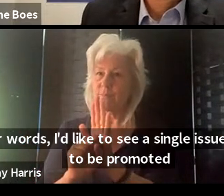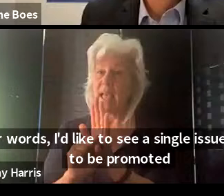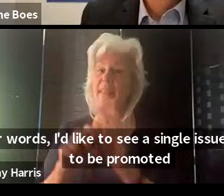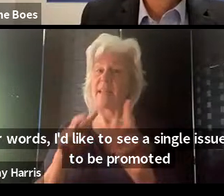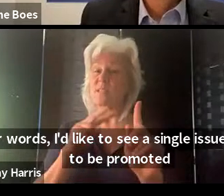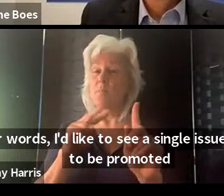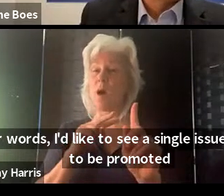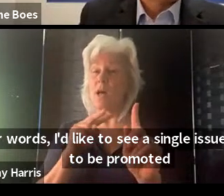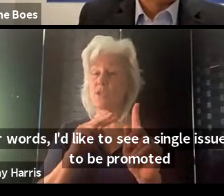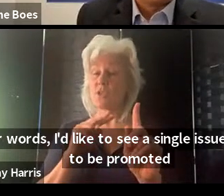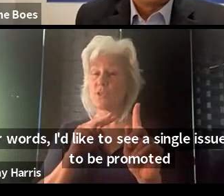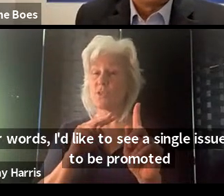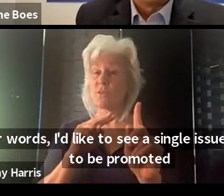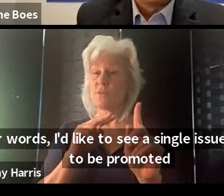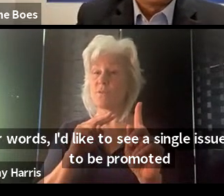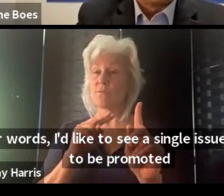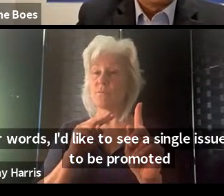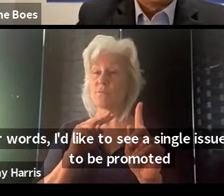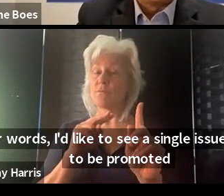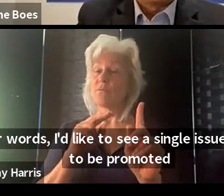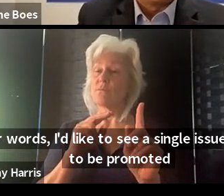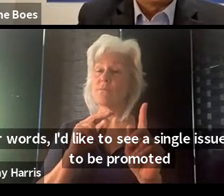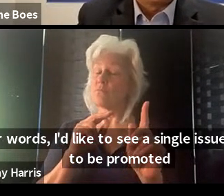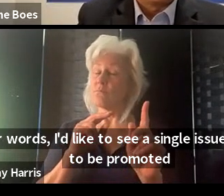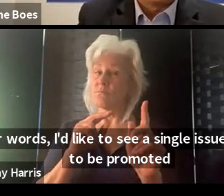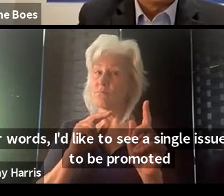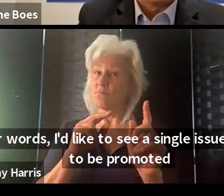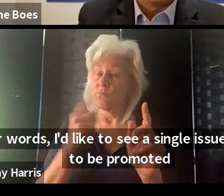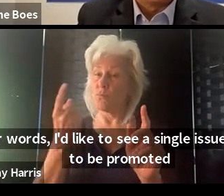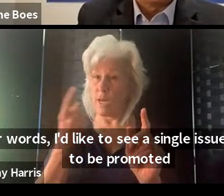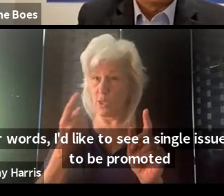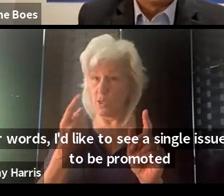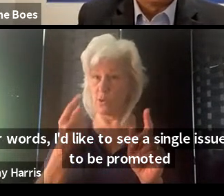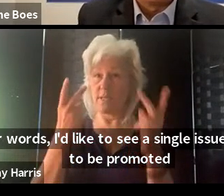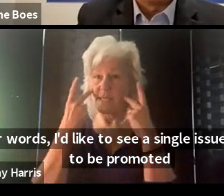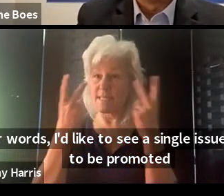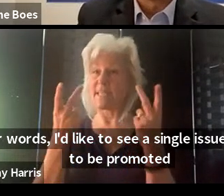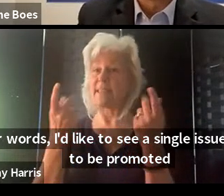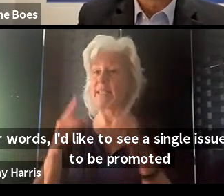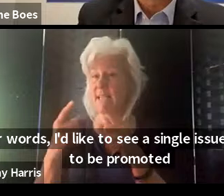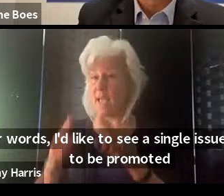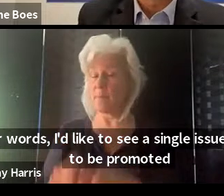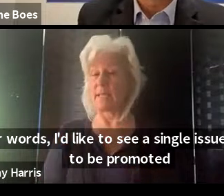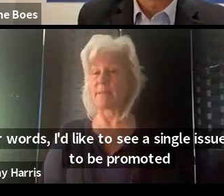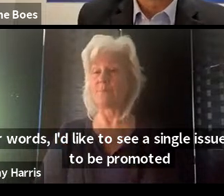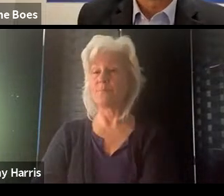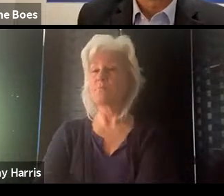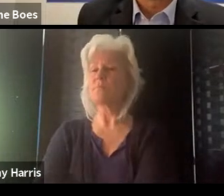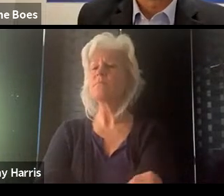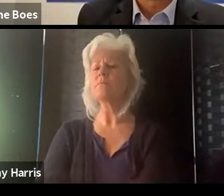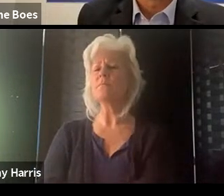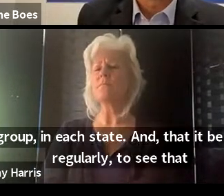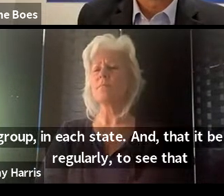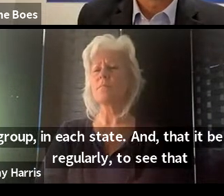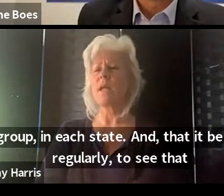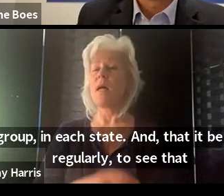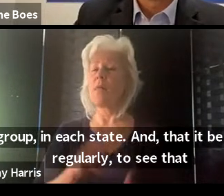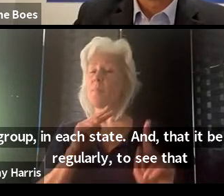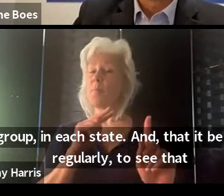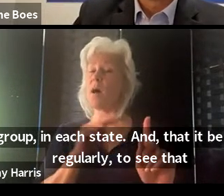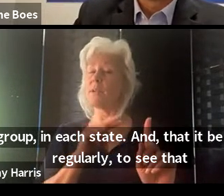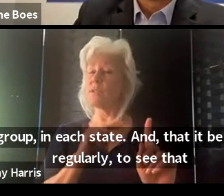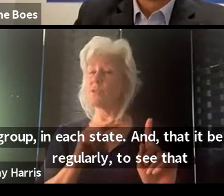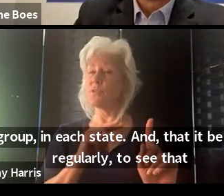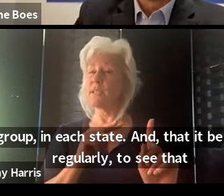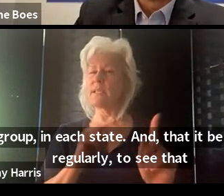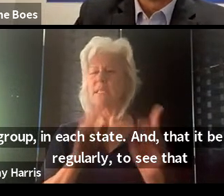monitored regularly to see that it's implemented. I think that the monitoring of our present legislation is